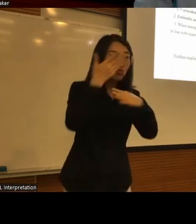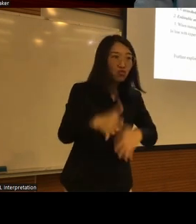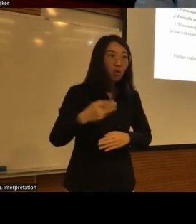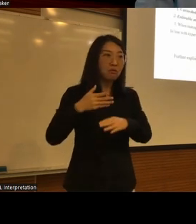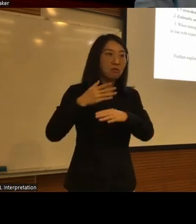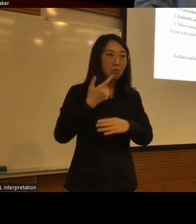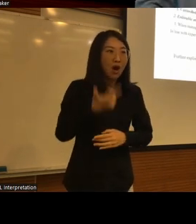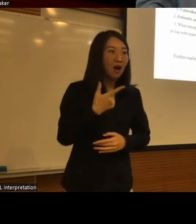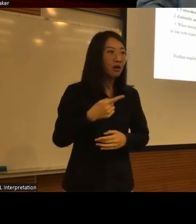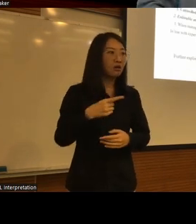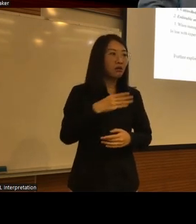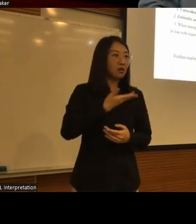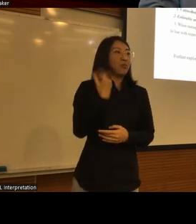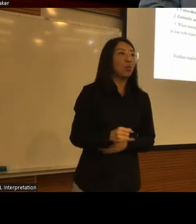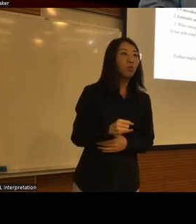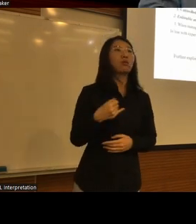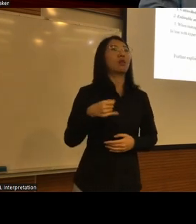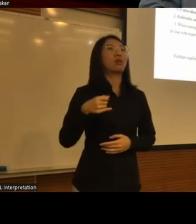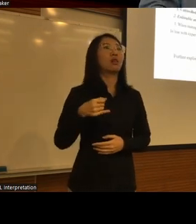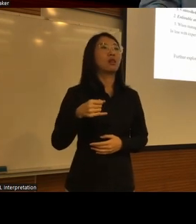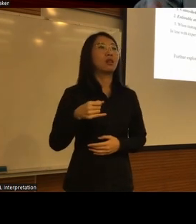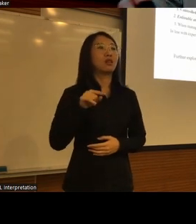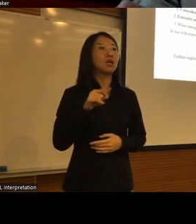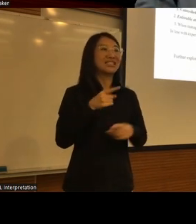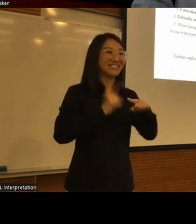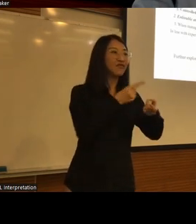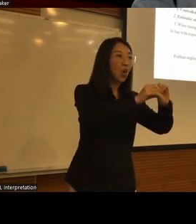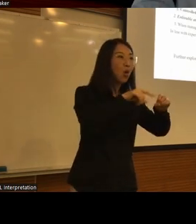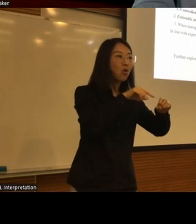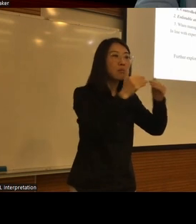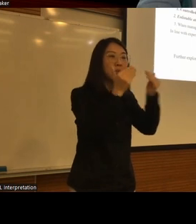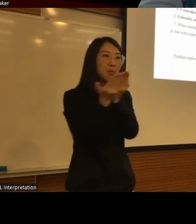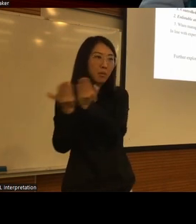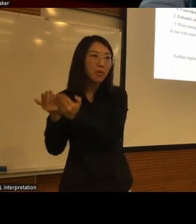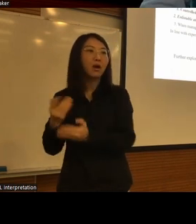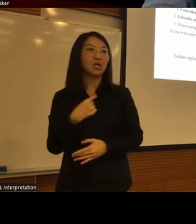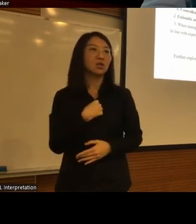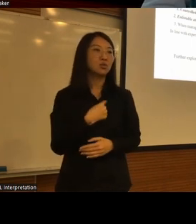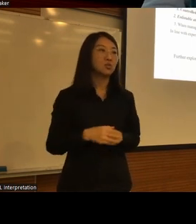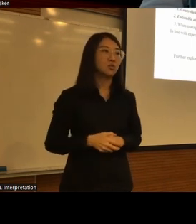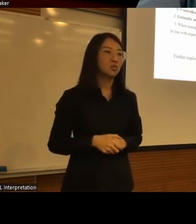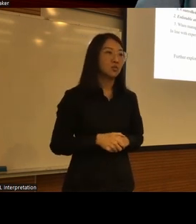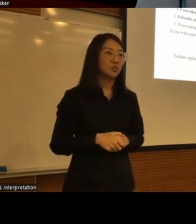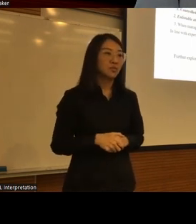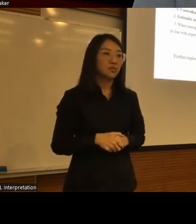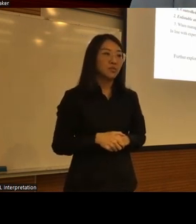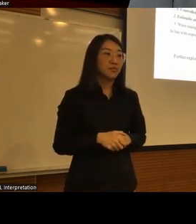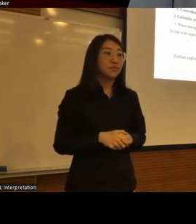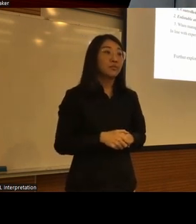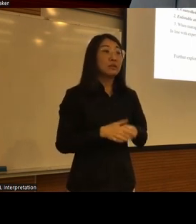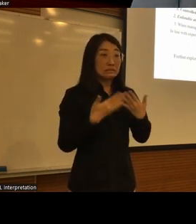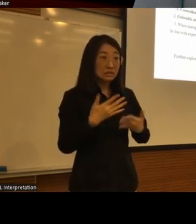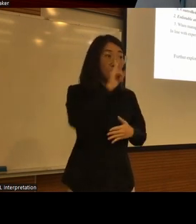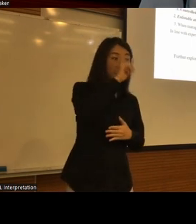process. And generally, science starts with observation. So I started